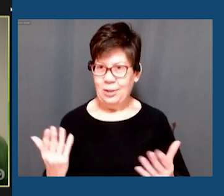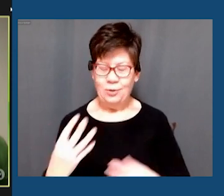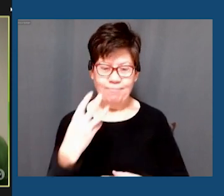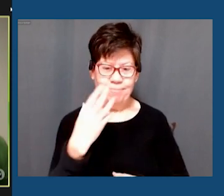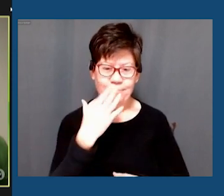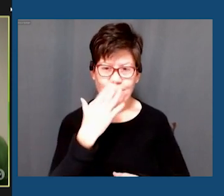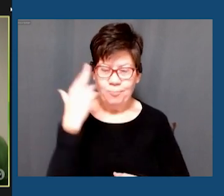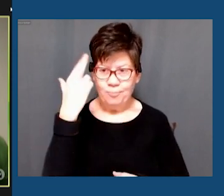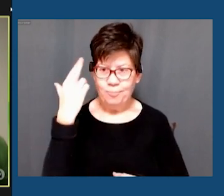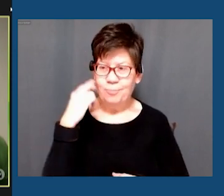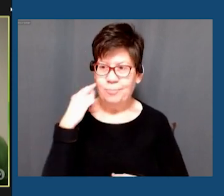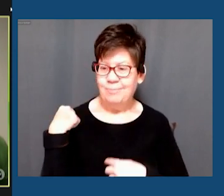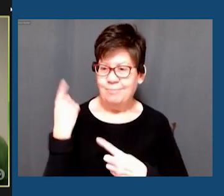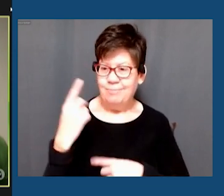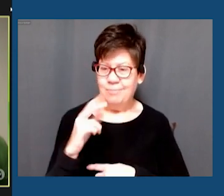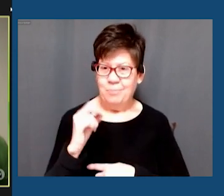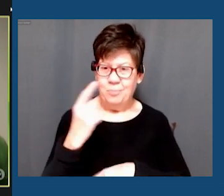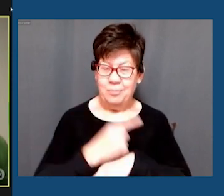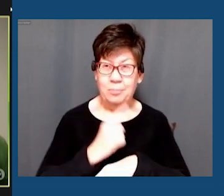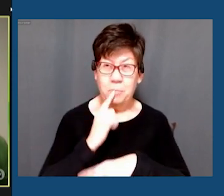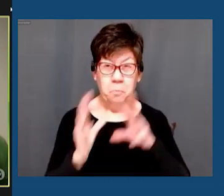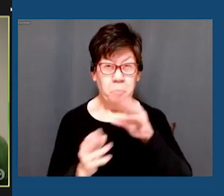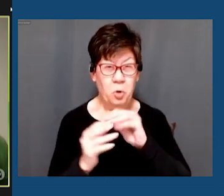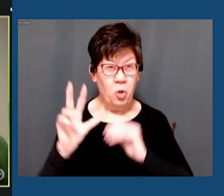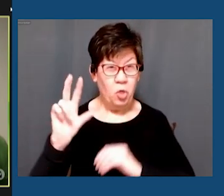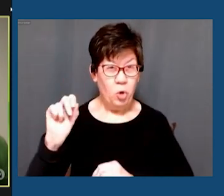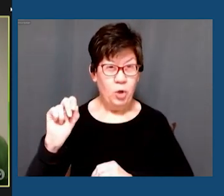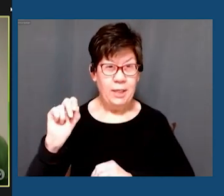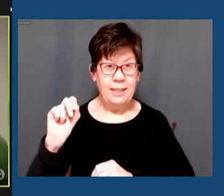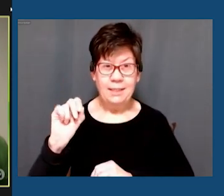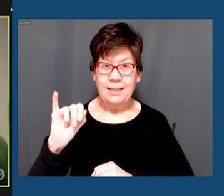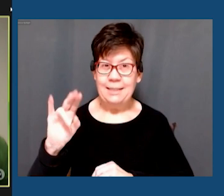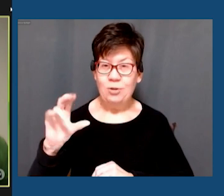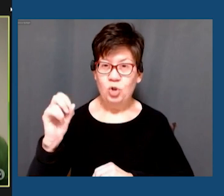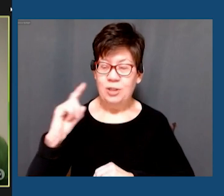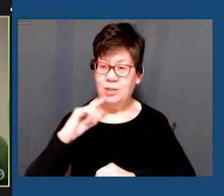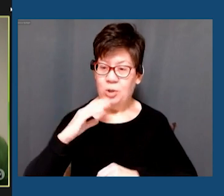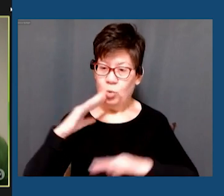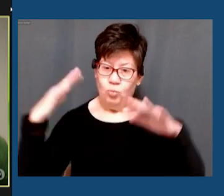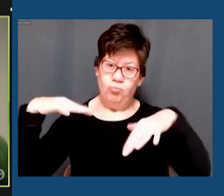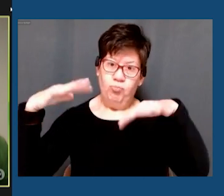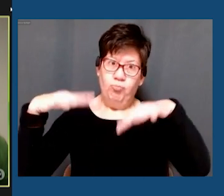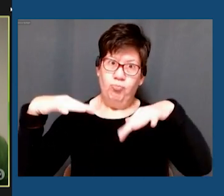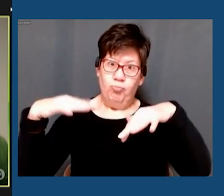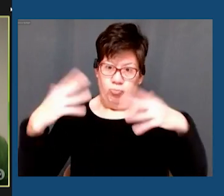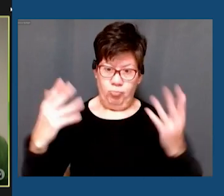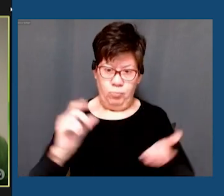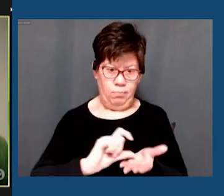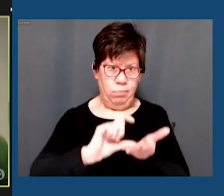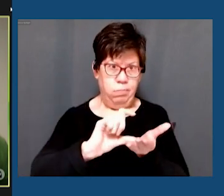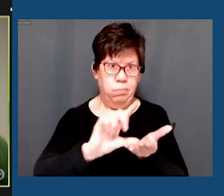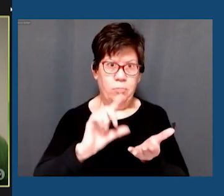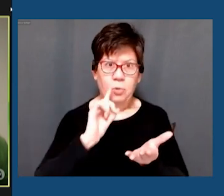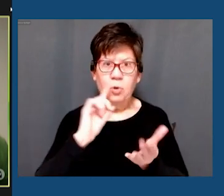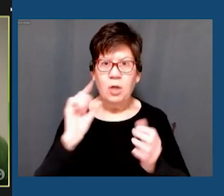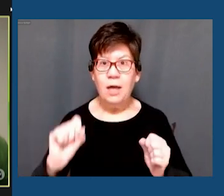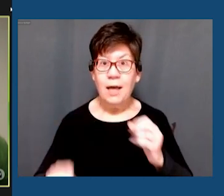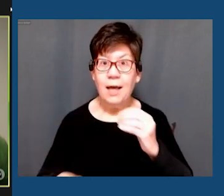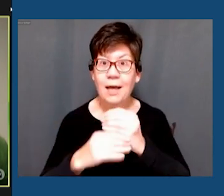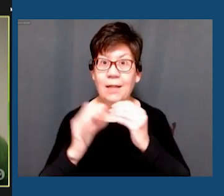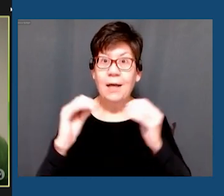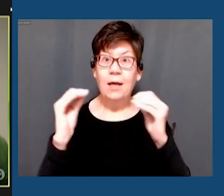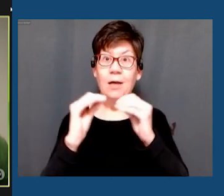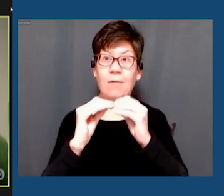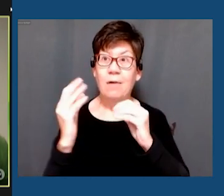rain or the equivalent thereof that has fallen onto the ground. So this is a really serious issue. When you add to it the potential for 4 additional inches of